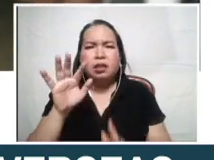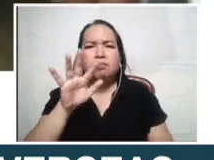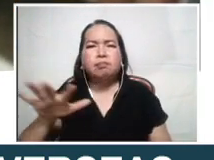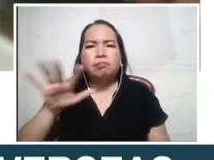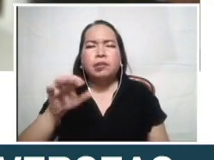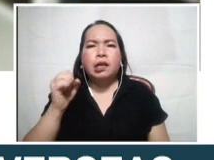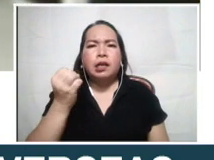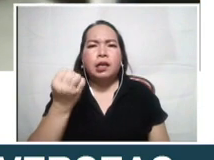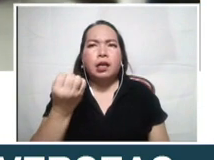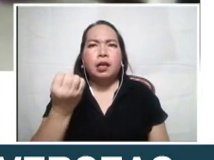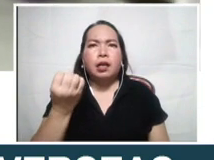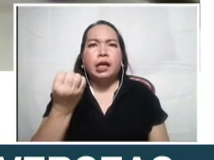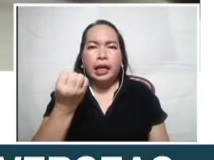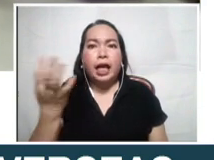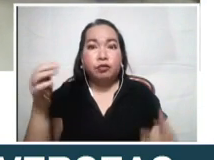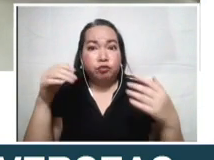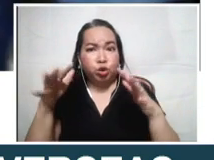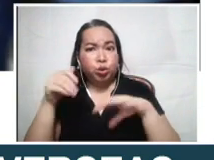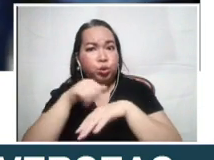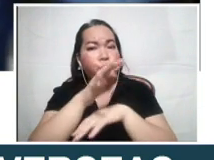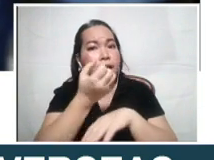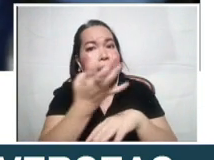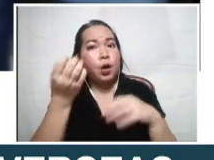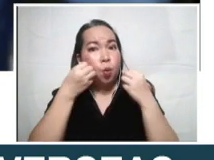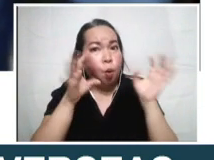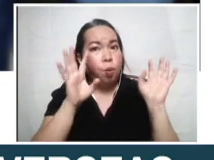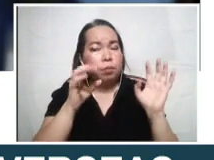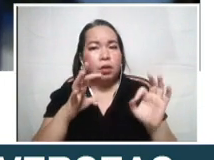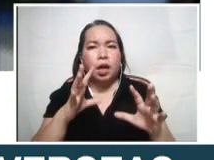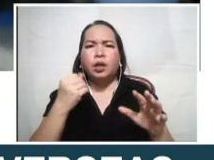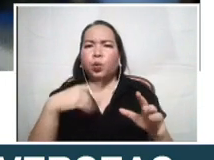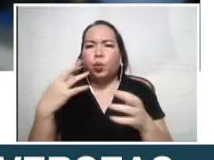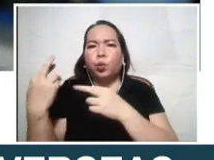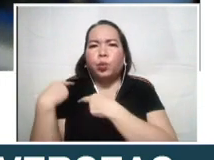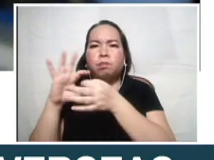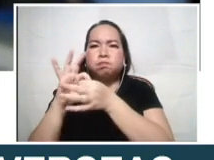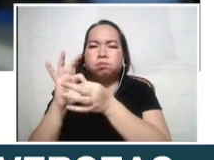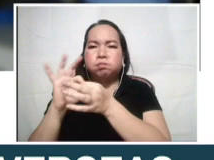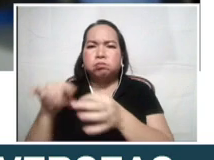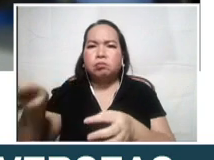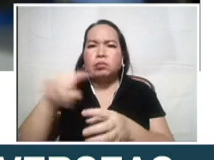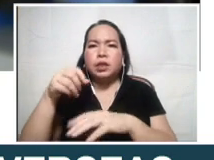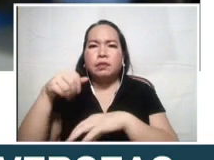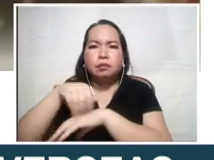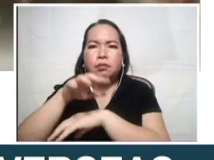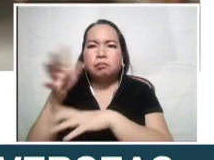already been sent home? And also, may I know, who are we coordinating with to help assist them with their